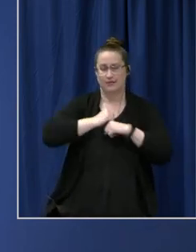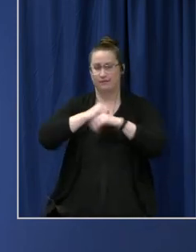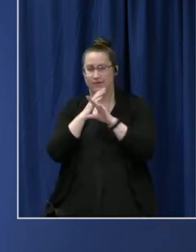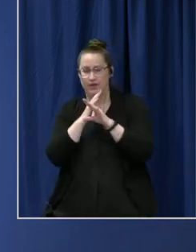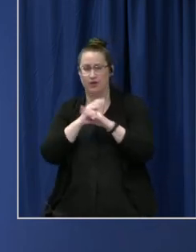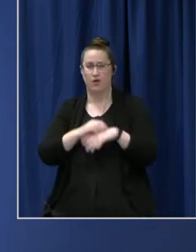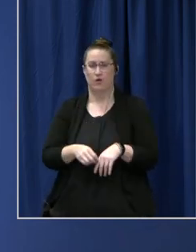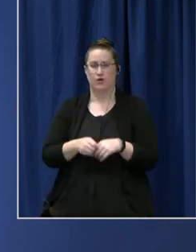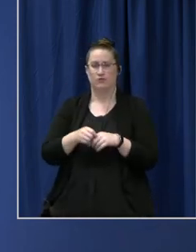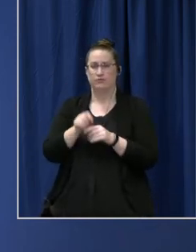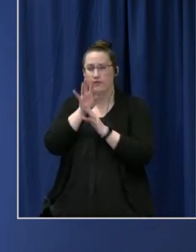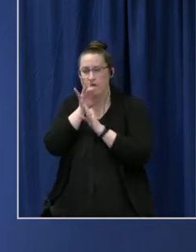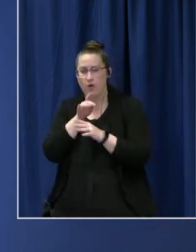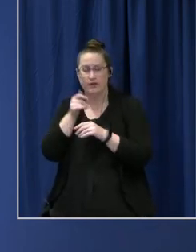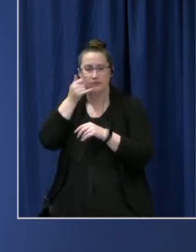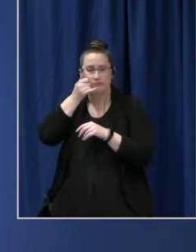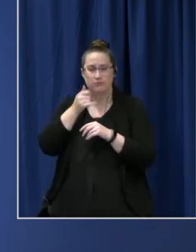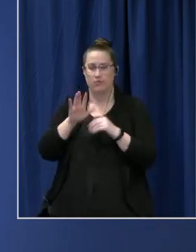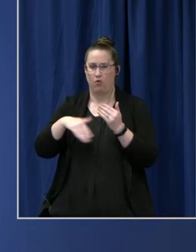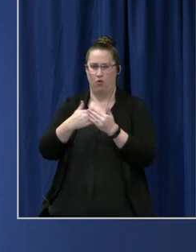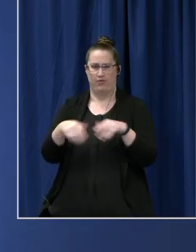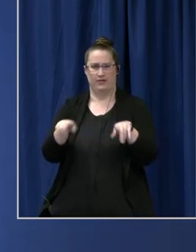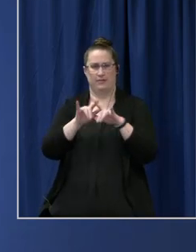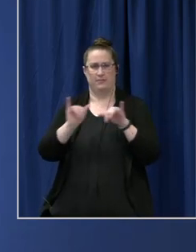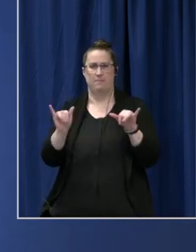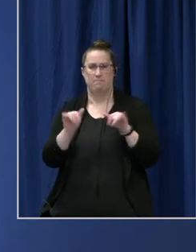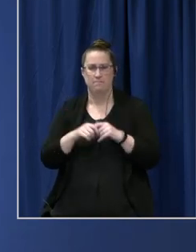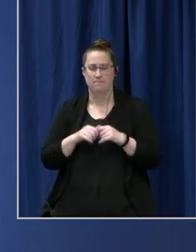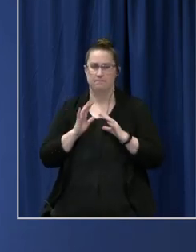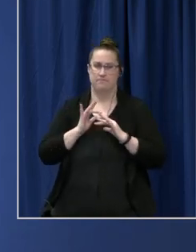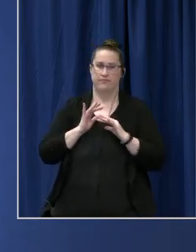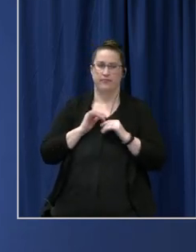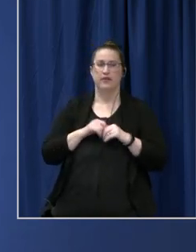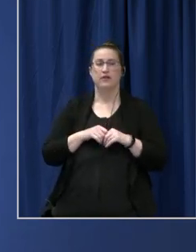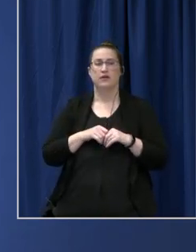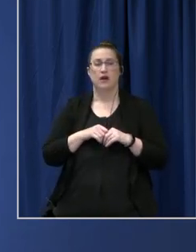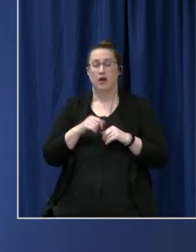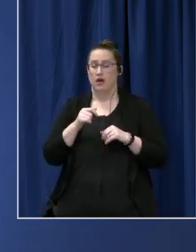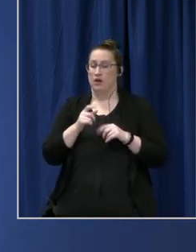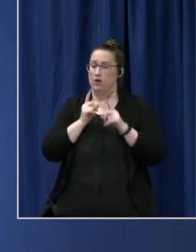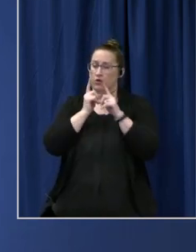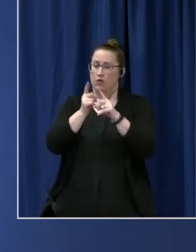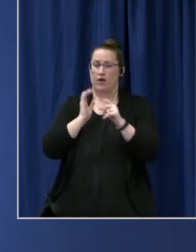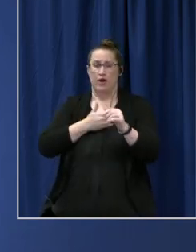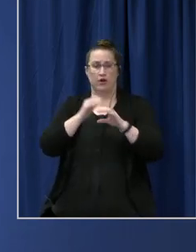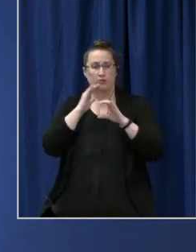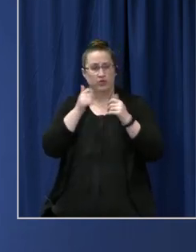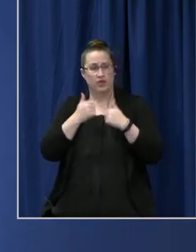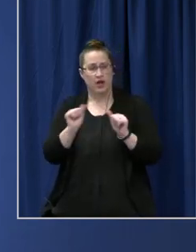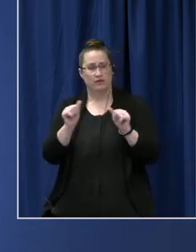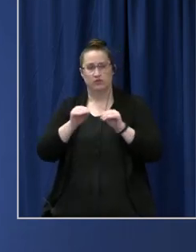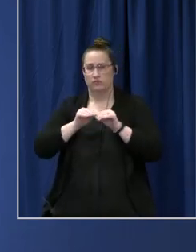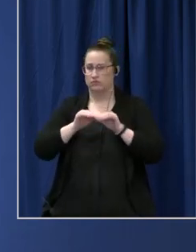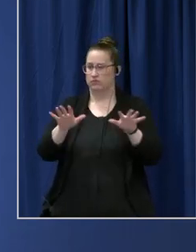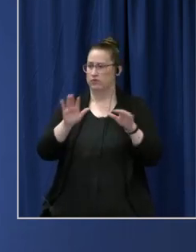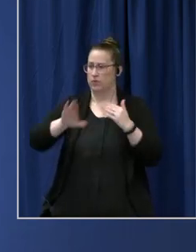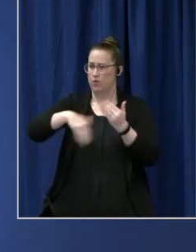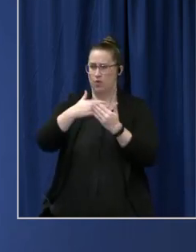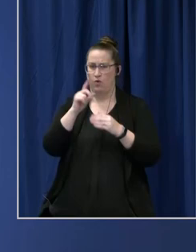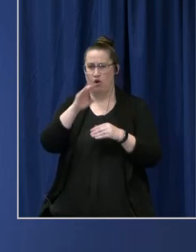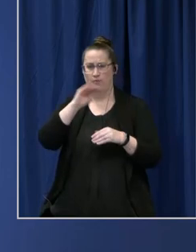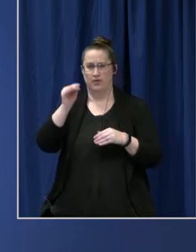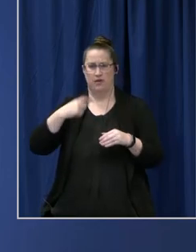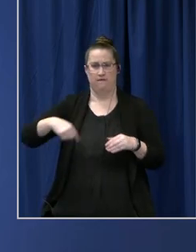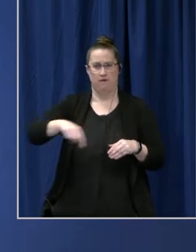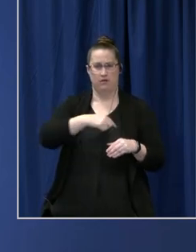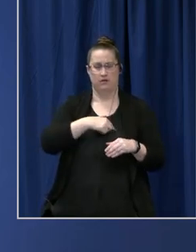voice all on the same call. Like I said up front, we want our communications efforts to reach 100% of us,